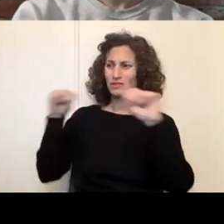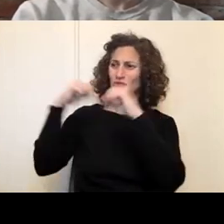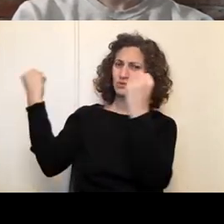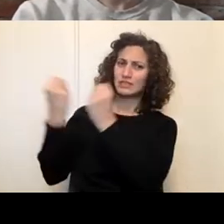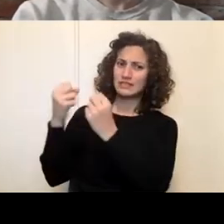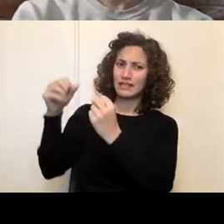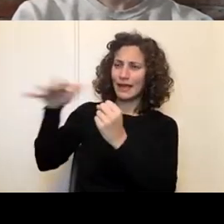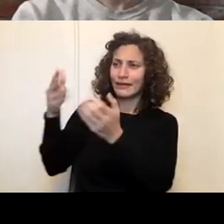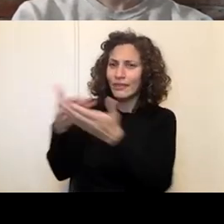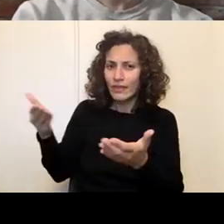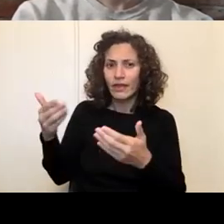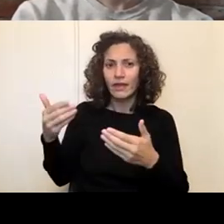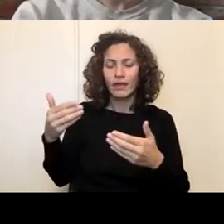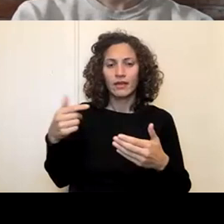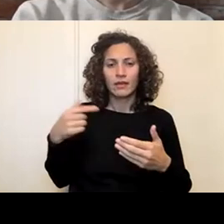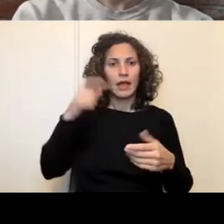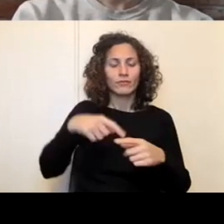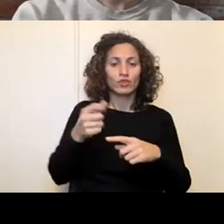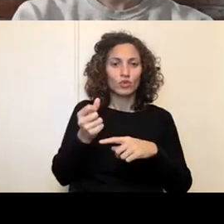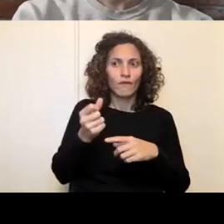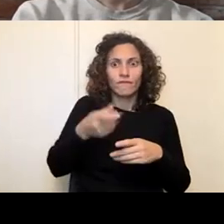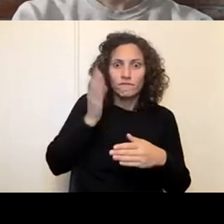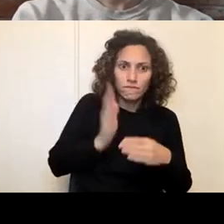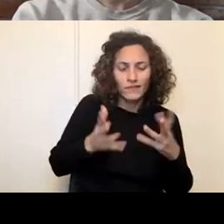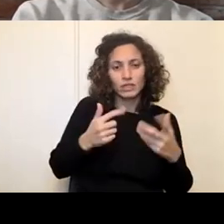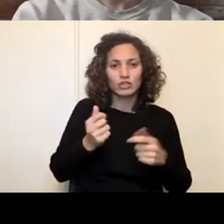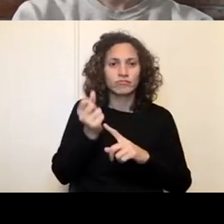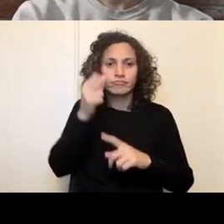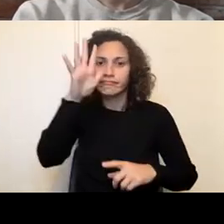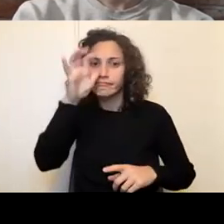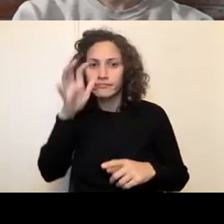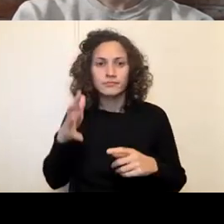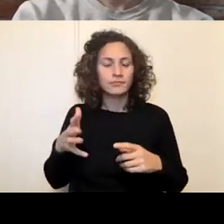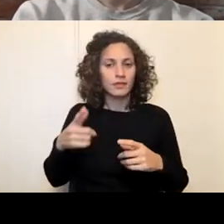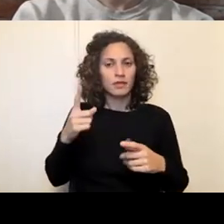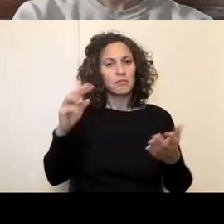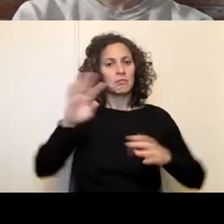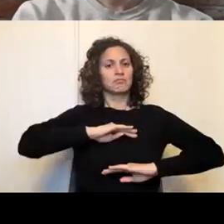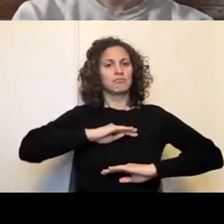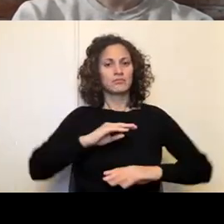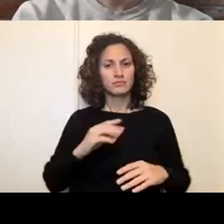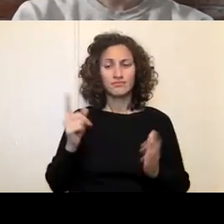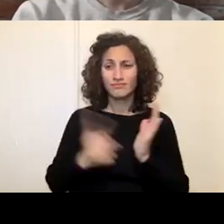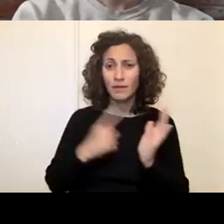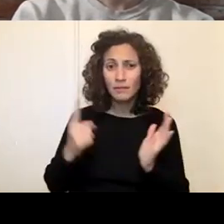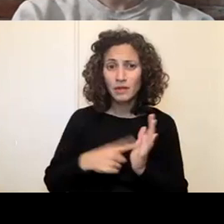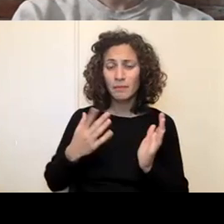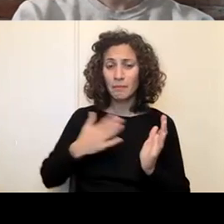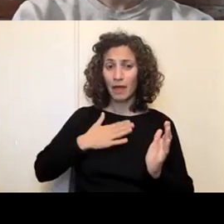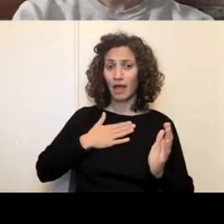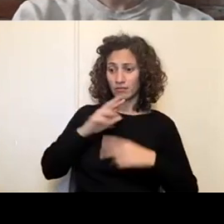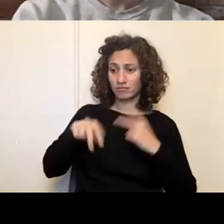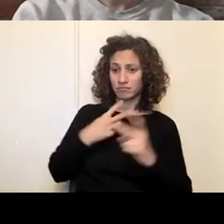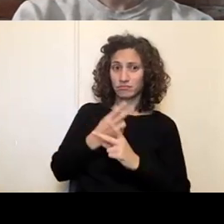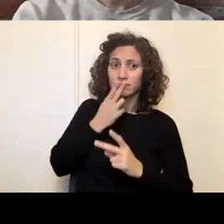you need to finish for it to be sex. My disabilities take so much energy, and sometimes we're both just too tired to finish. But